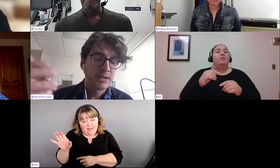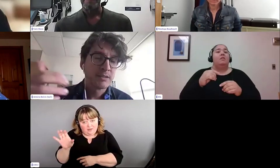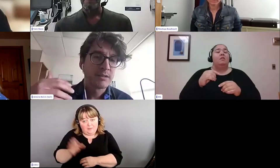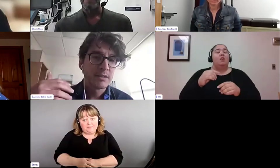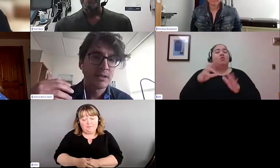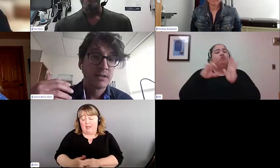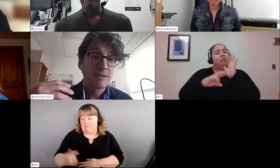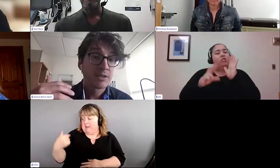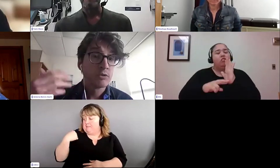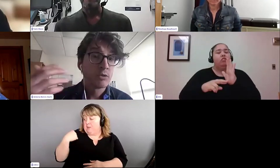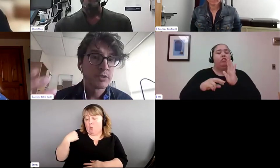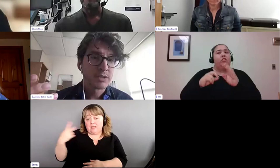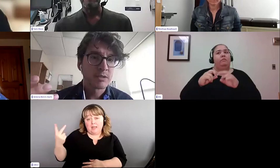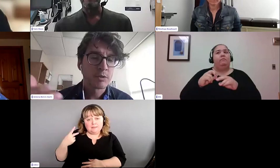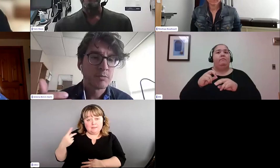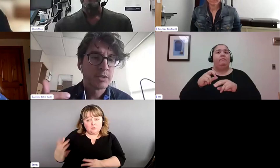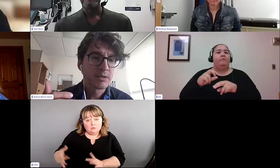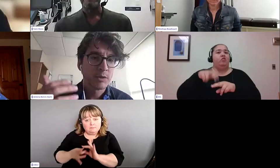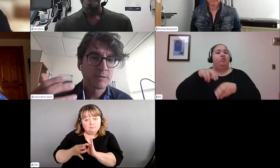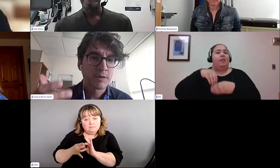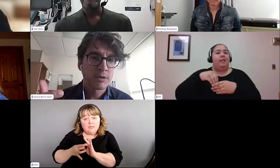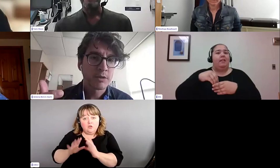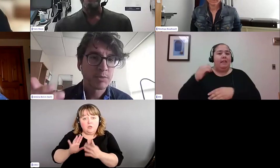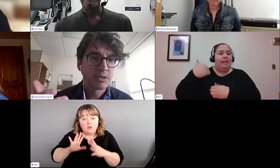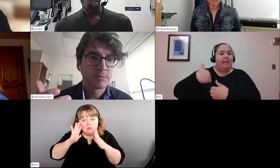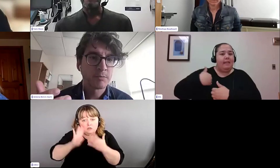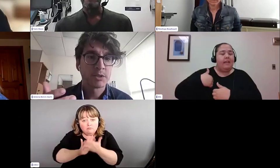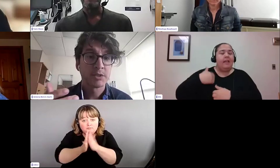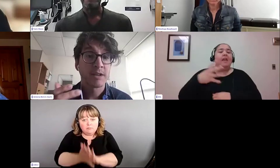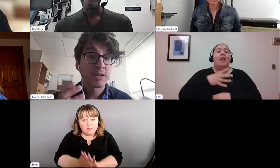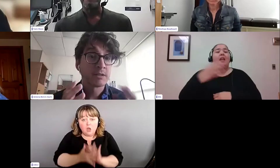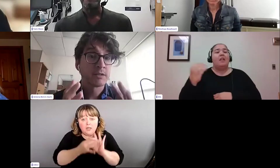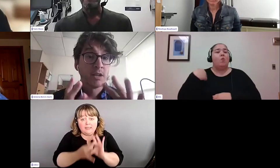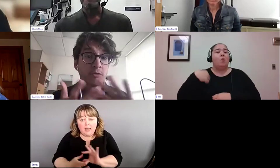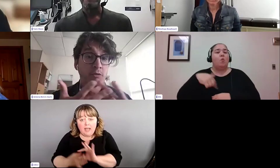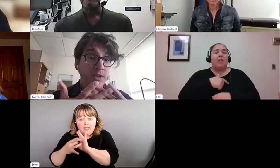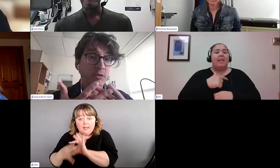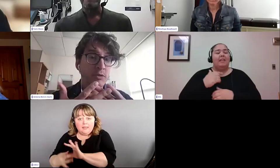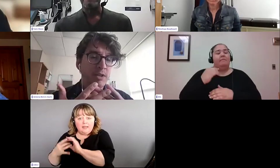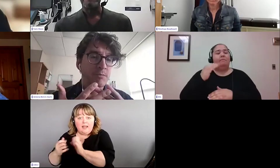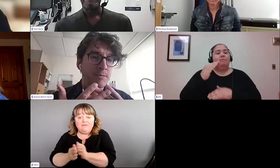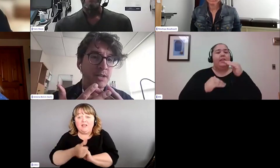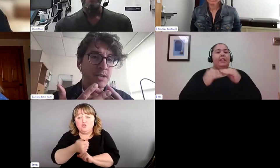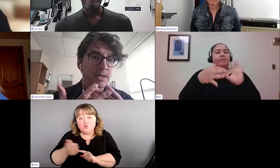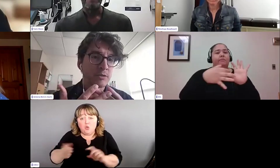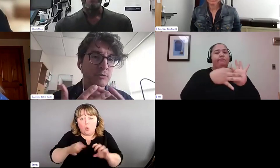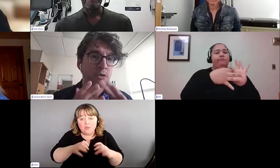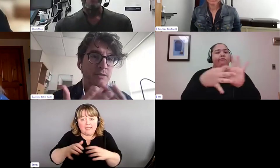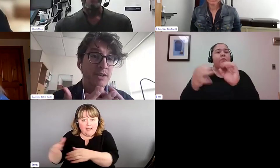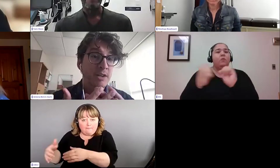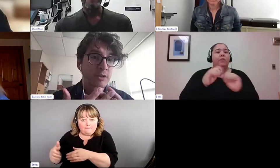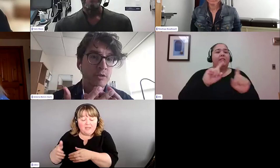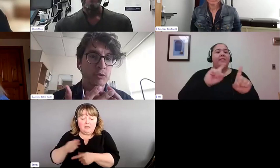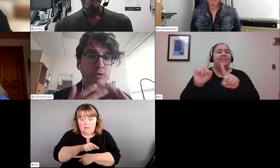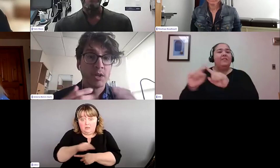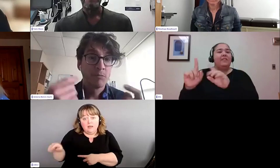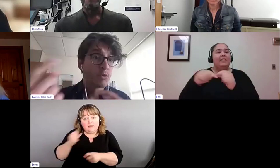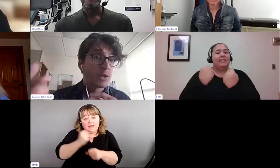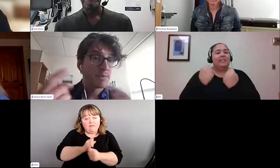more recently, we have built connections with other teams, such as Farron and